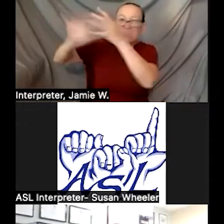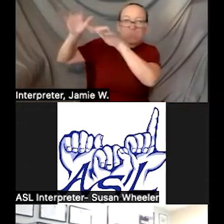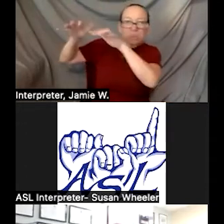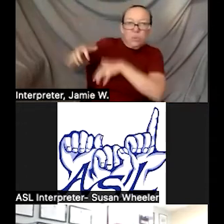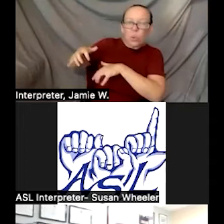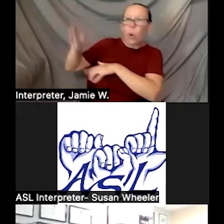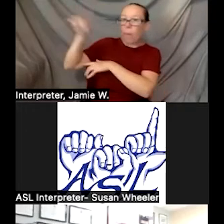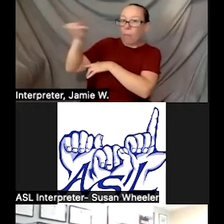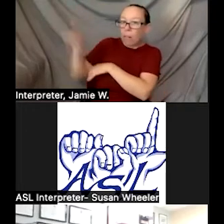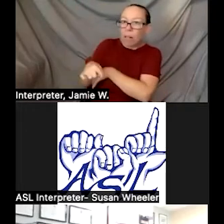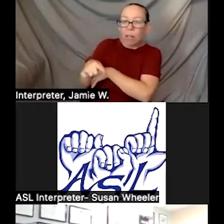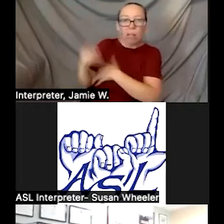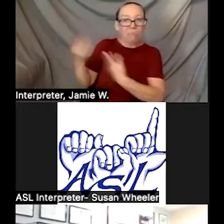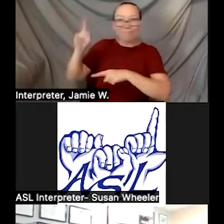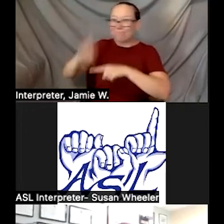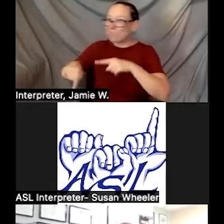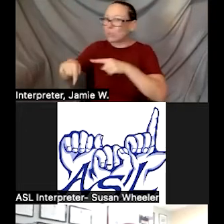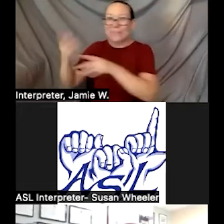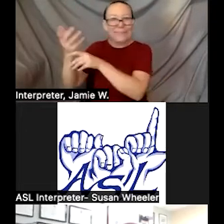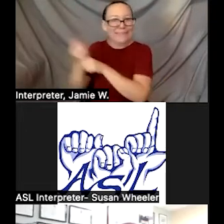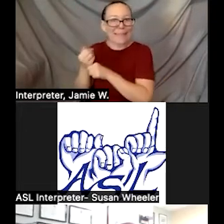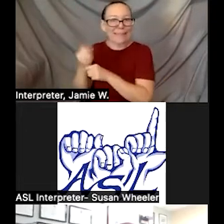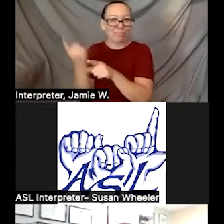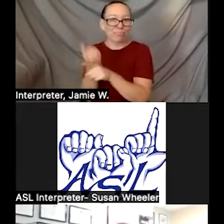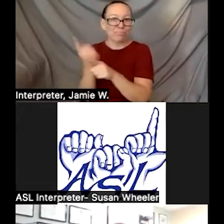regular medications. Next slide.